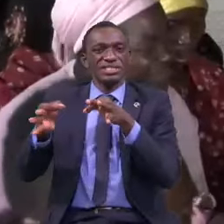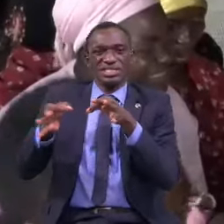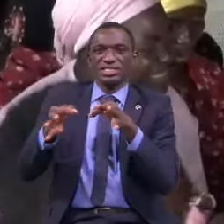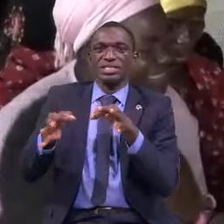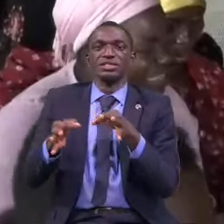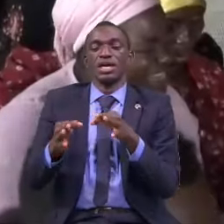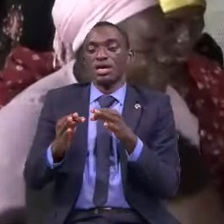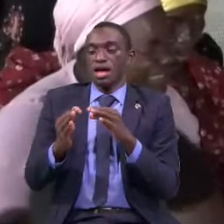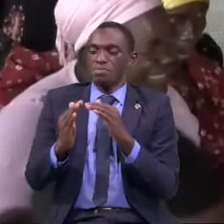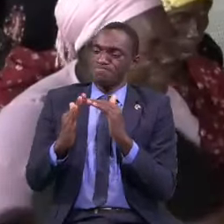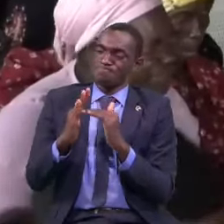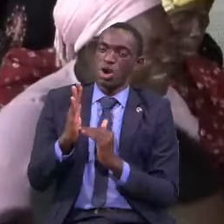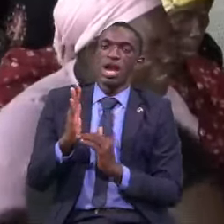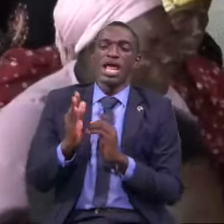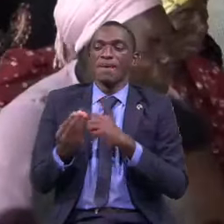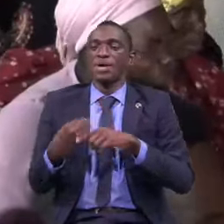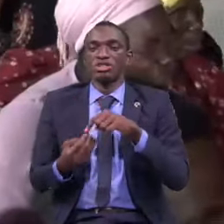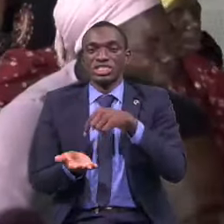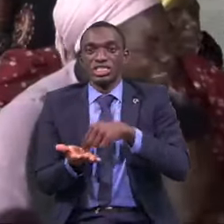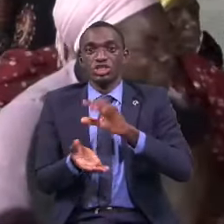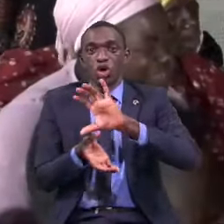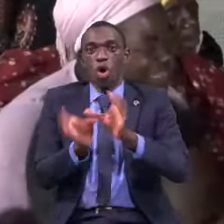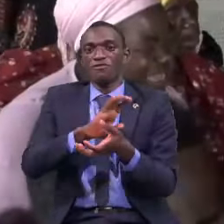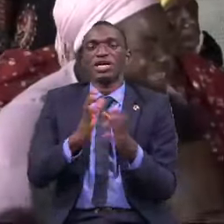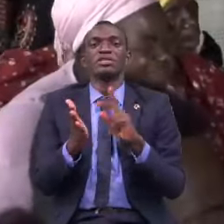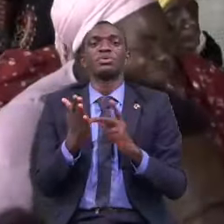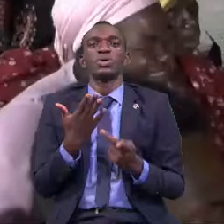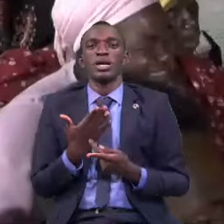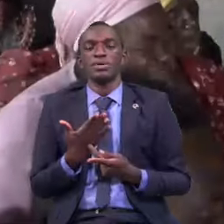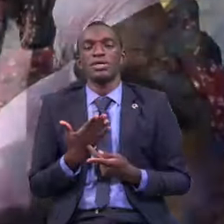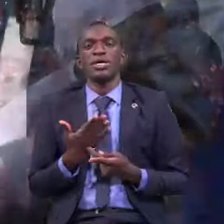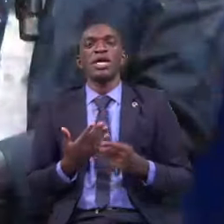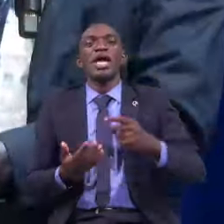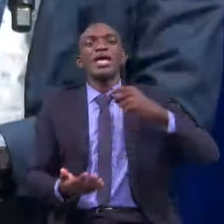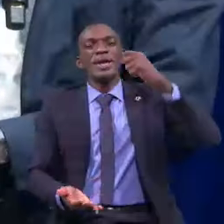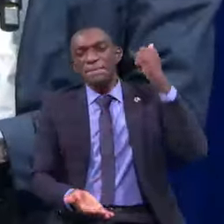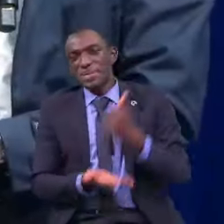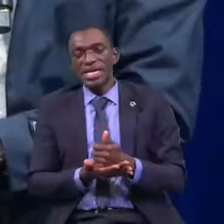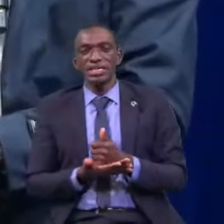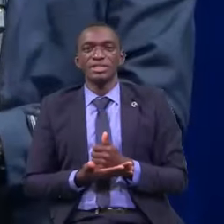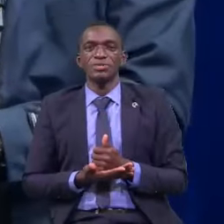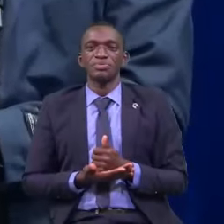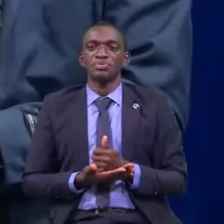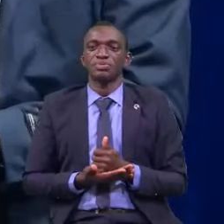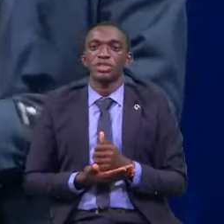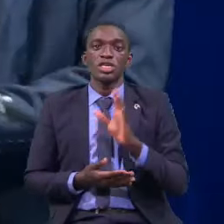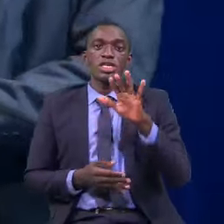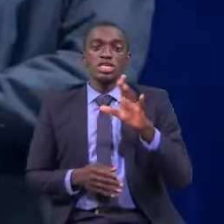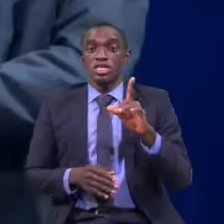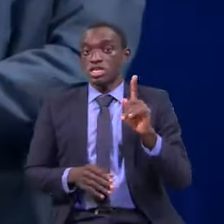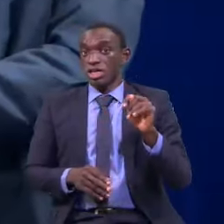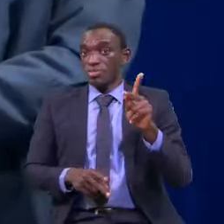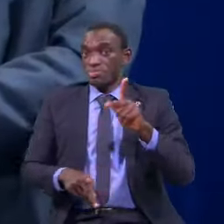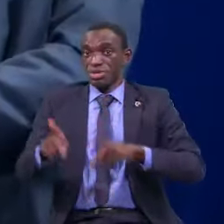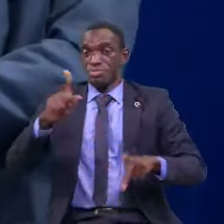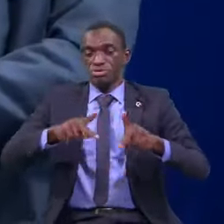plus de détails plus tard. Amen. Amen. Amen. Those of us who are seated